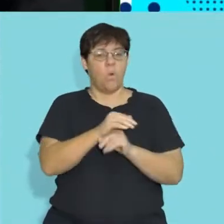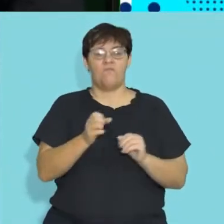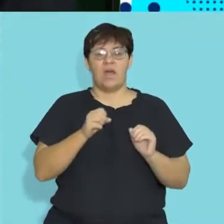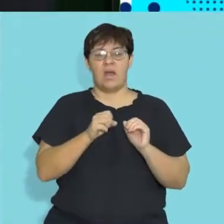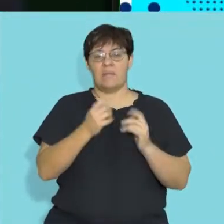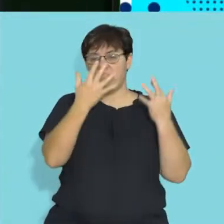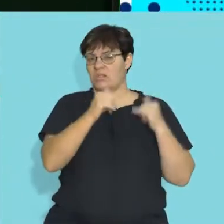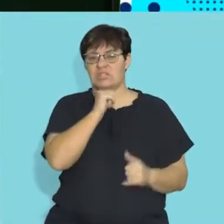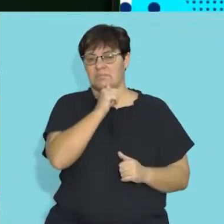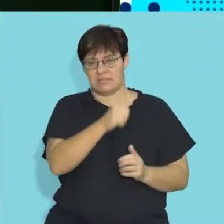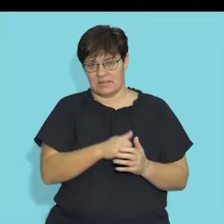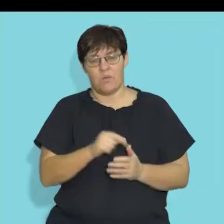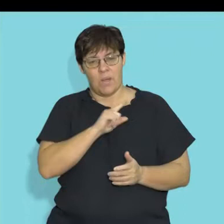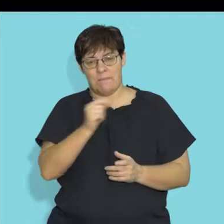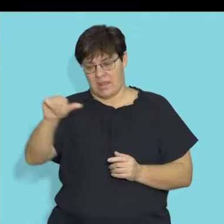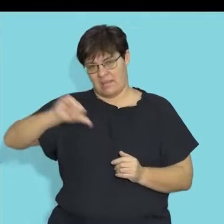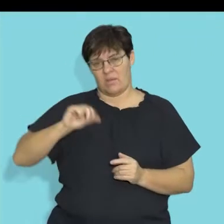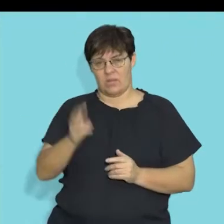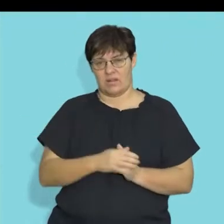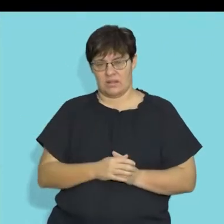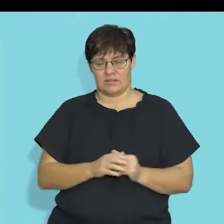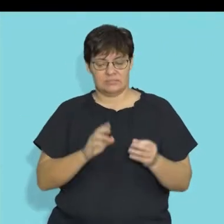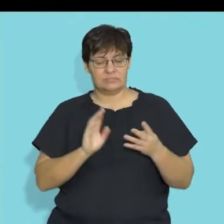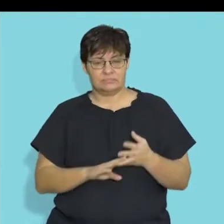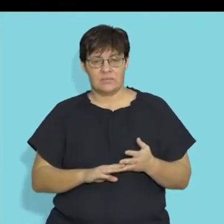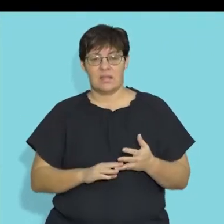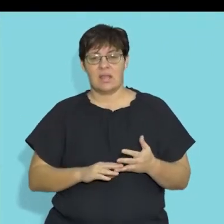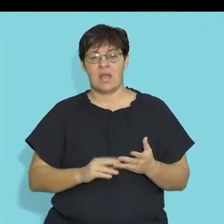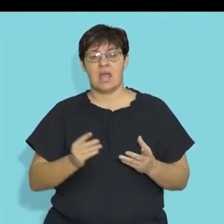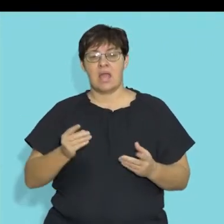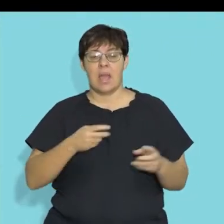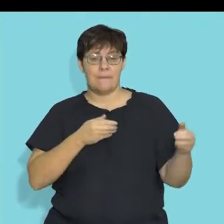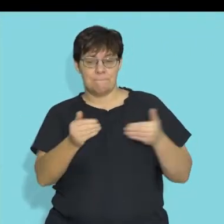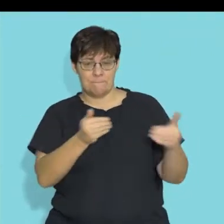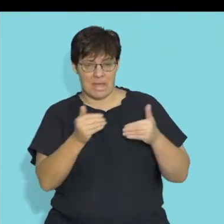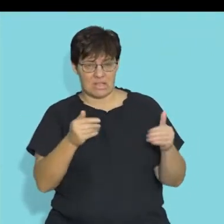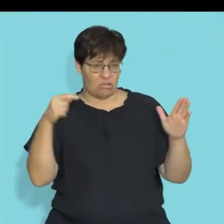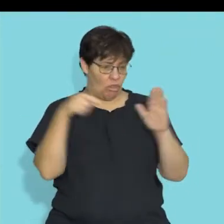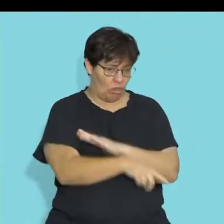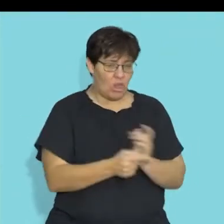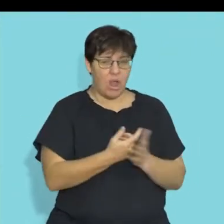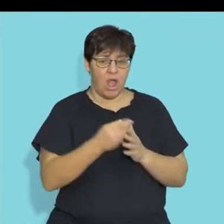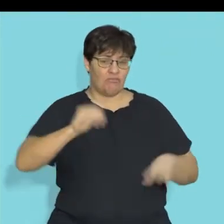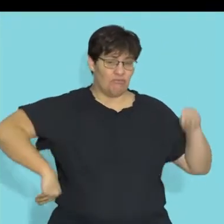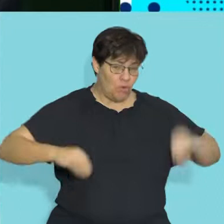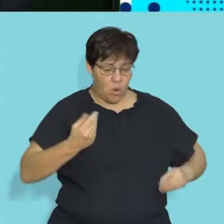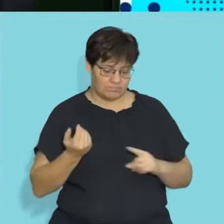the budget. Right. Mismanagement and fraud can be exposed.